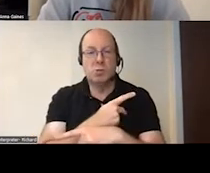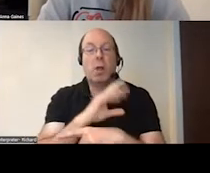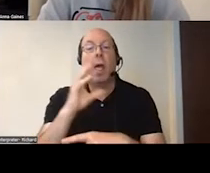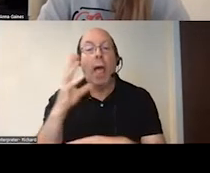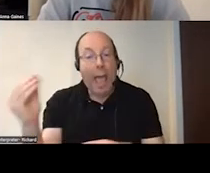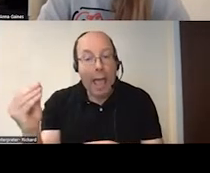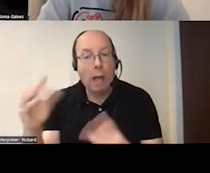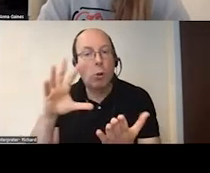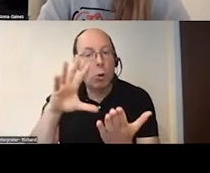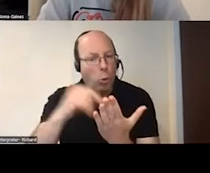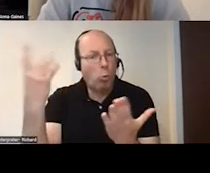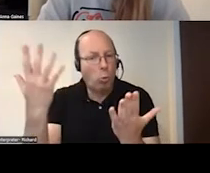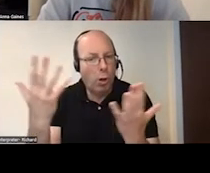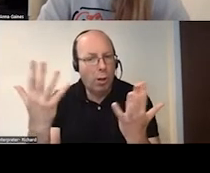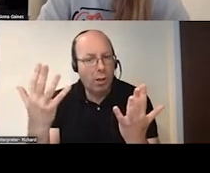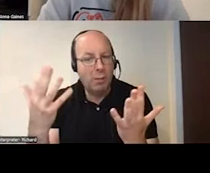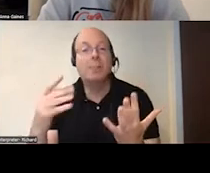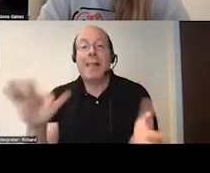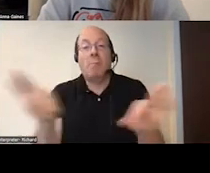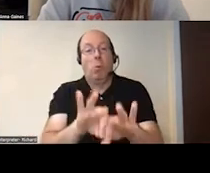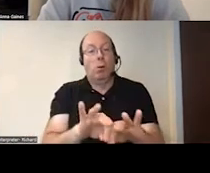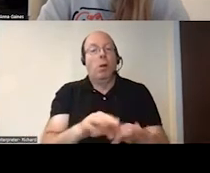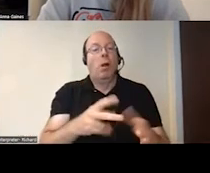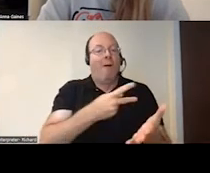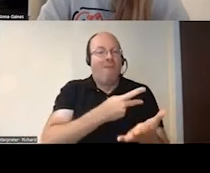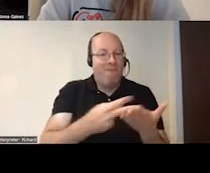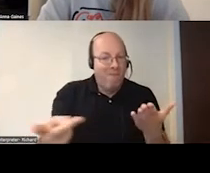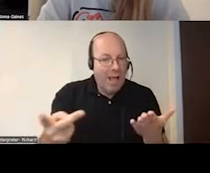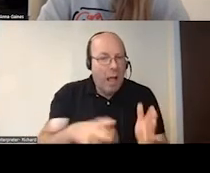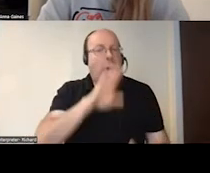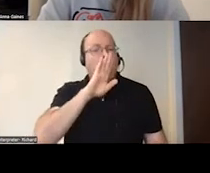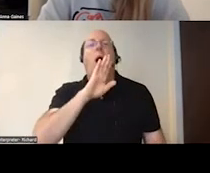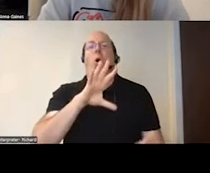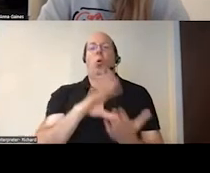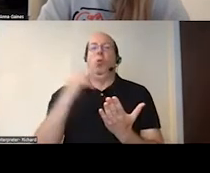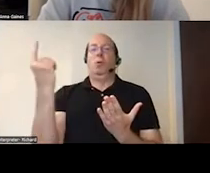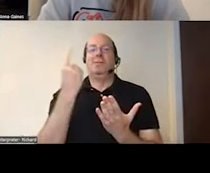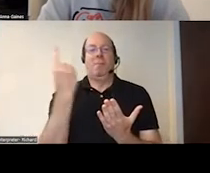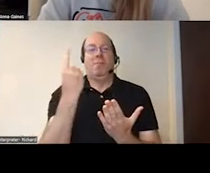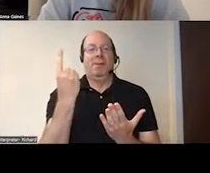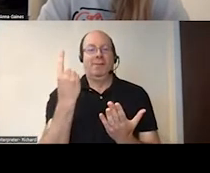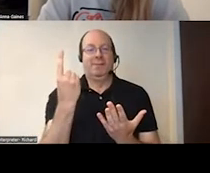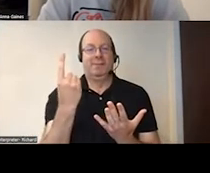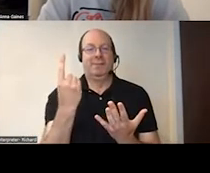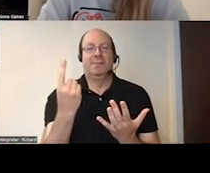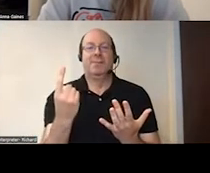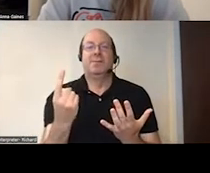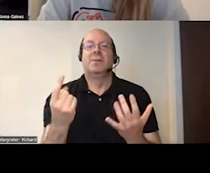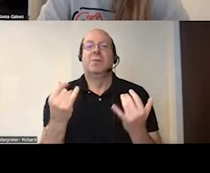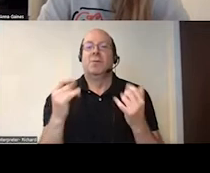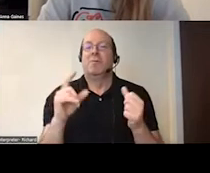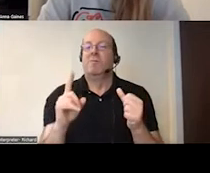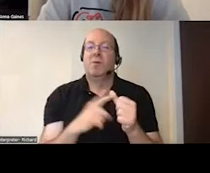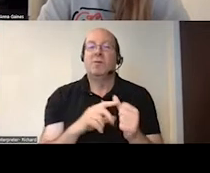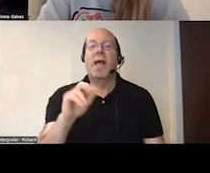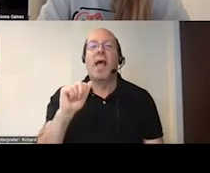most important part of failure. That's why we have it. So let's start with both you, Ting, and